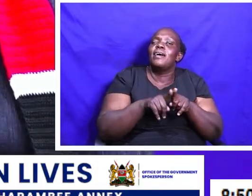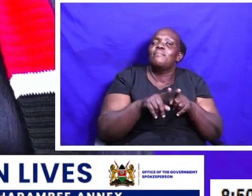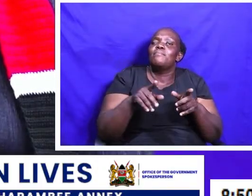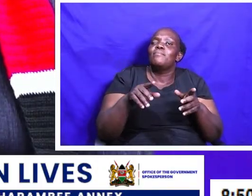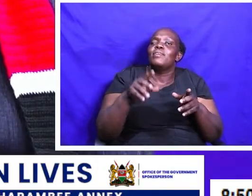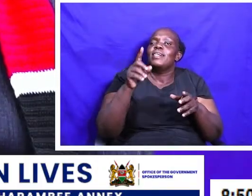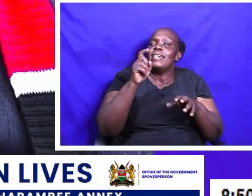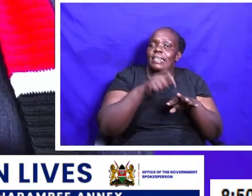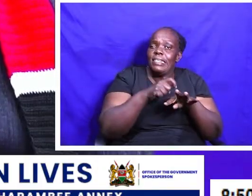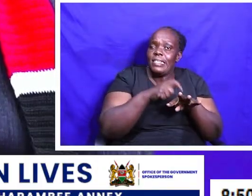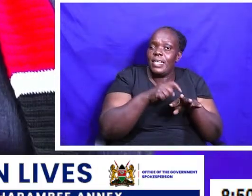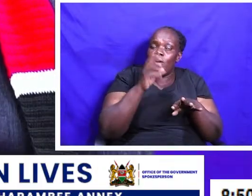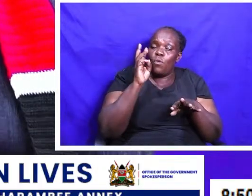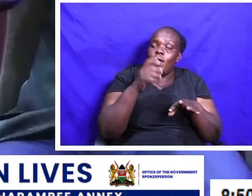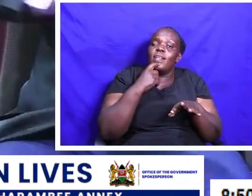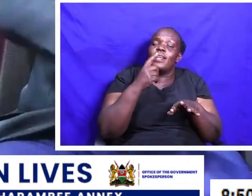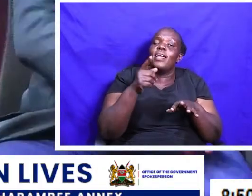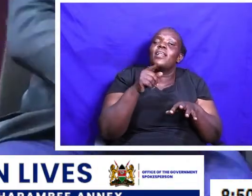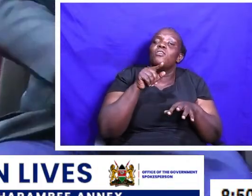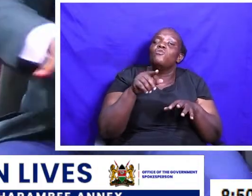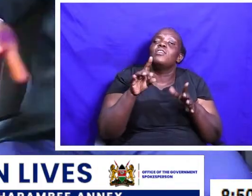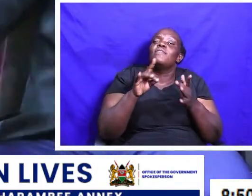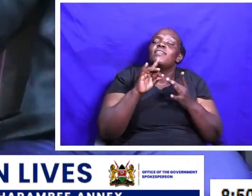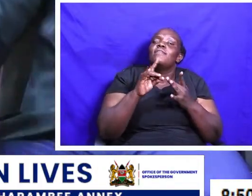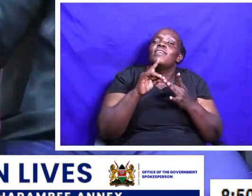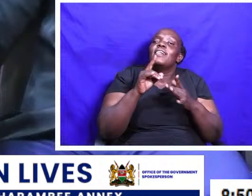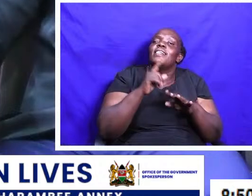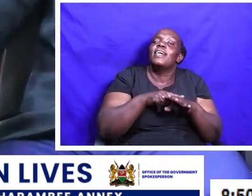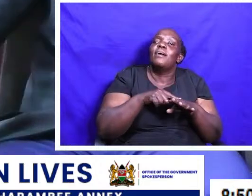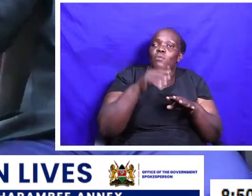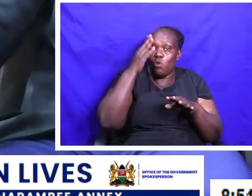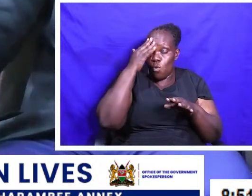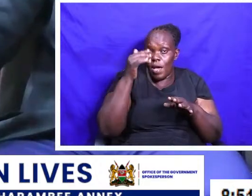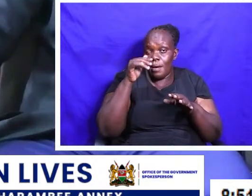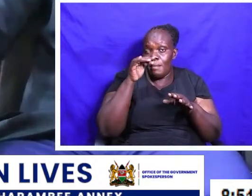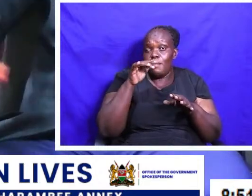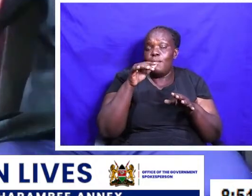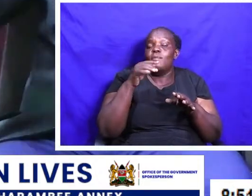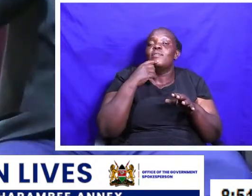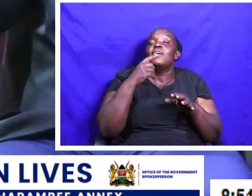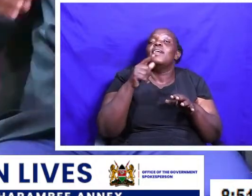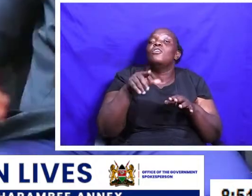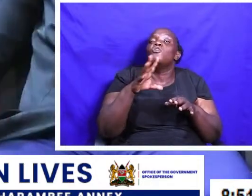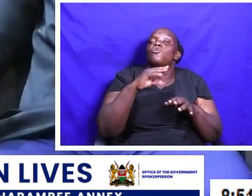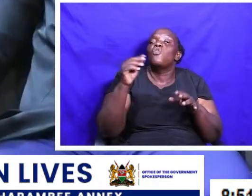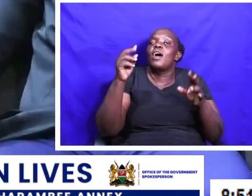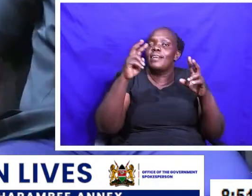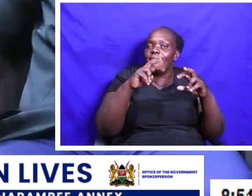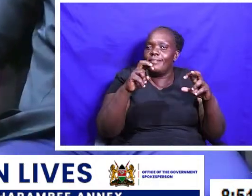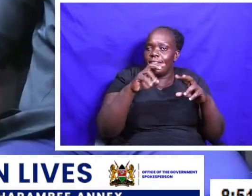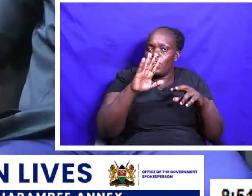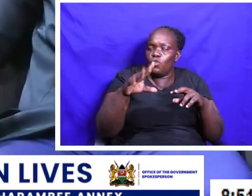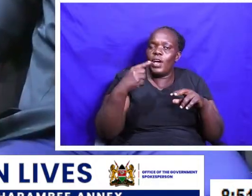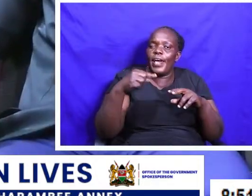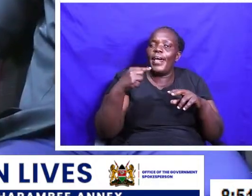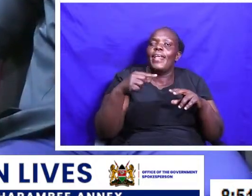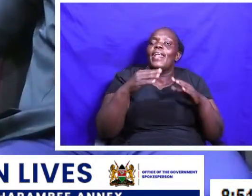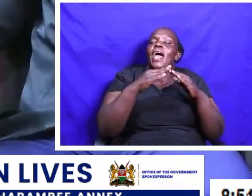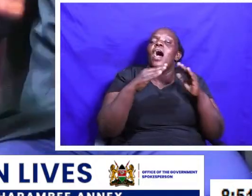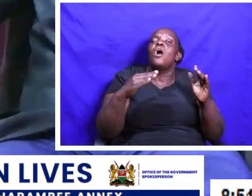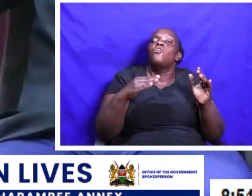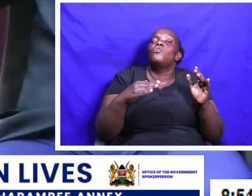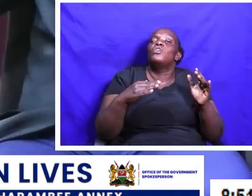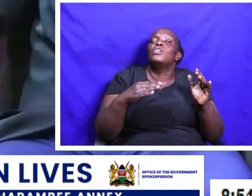this amount of insects, and it will tell you at this specific time, because we'll put sensors, it will tell you, go and check your